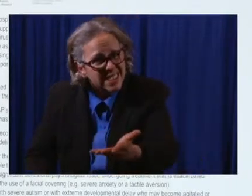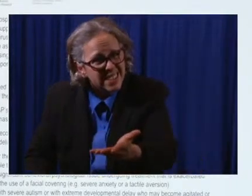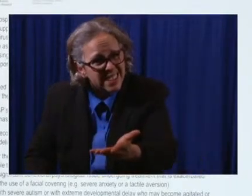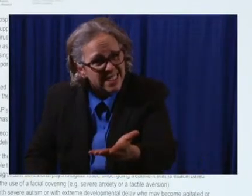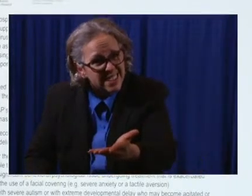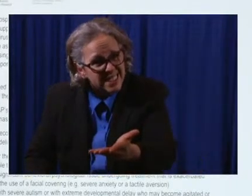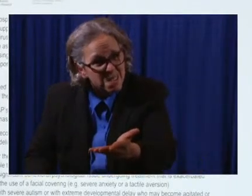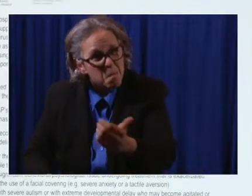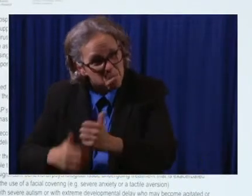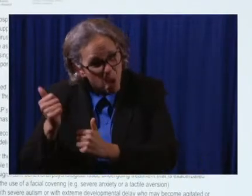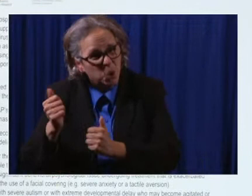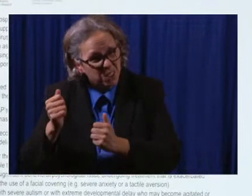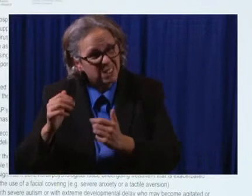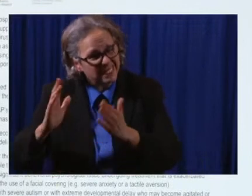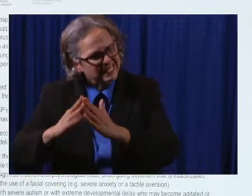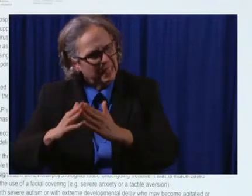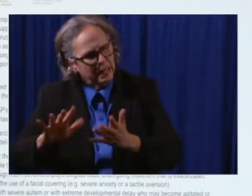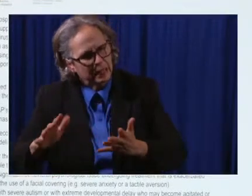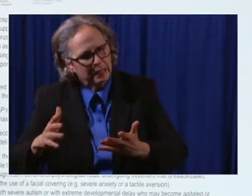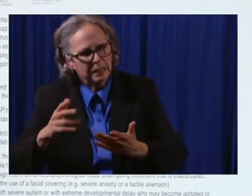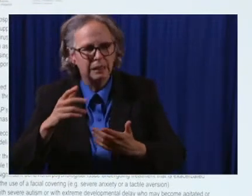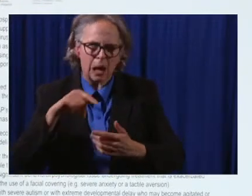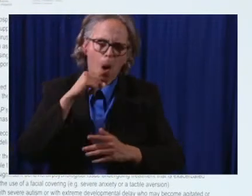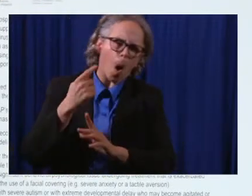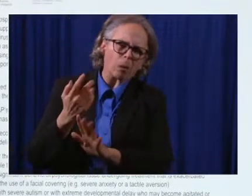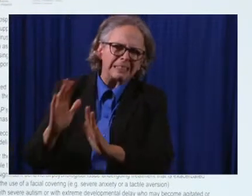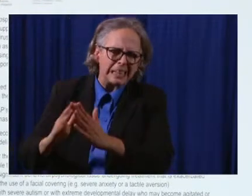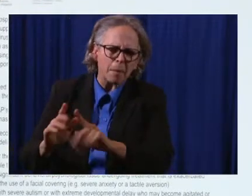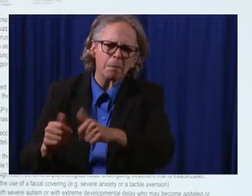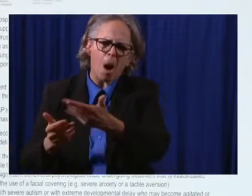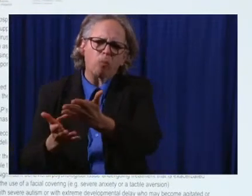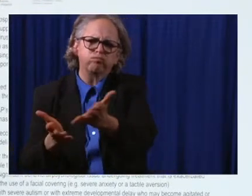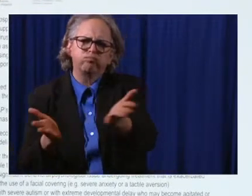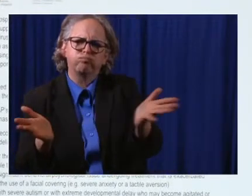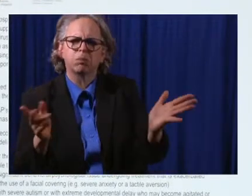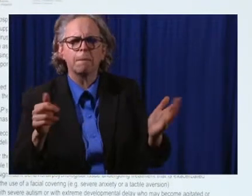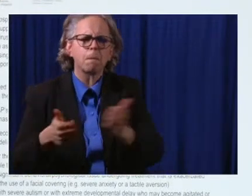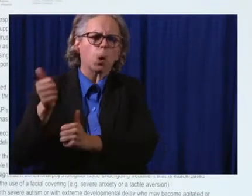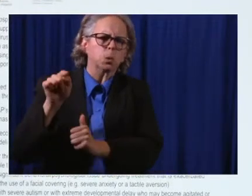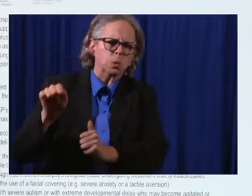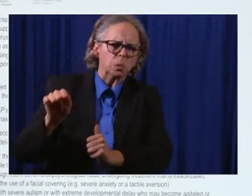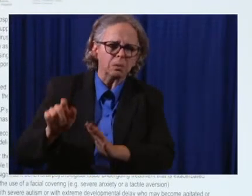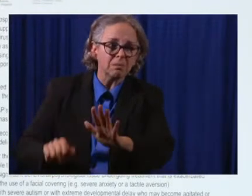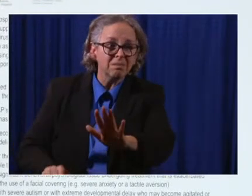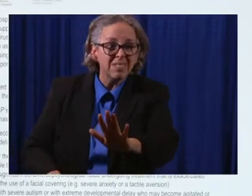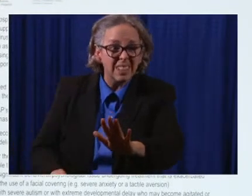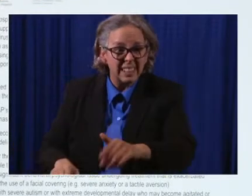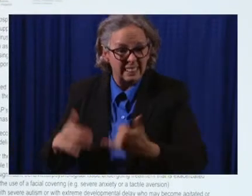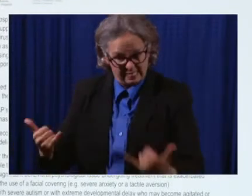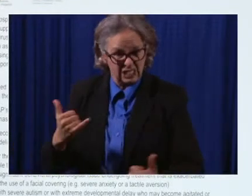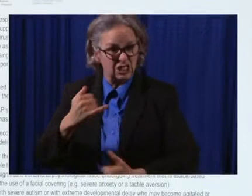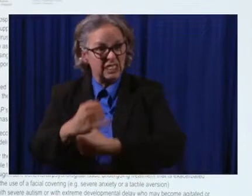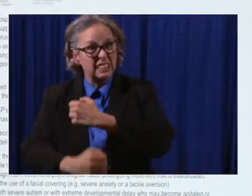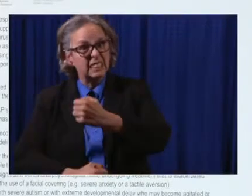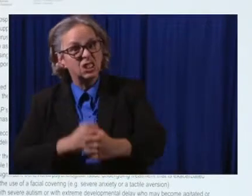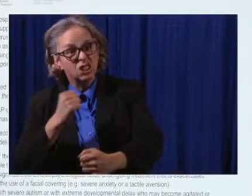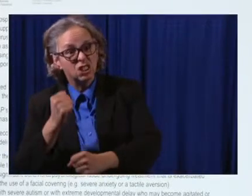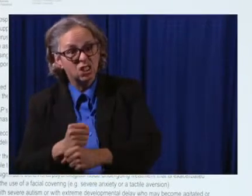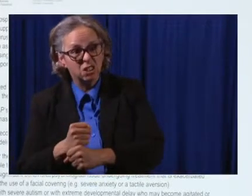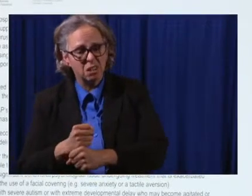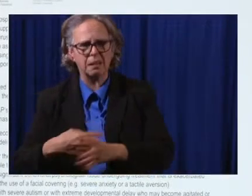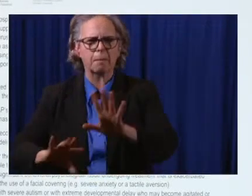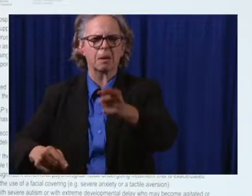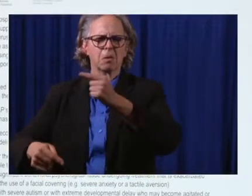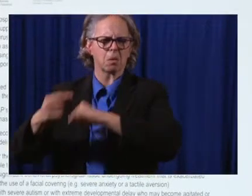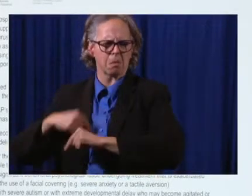major cities. We went back and looked at the figures for this year. In Ohio's 8 largest cities, in the first half